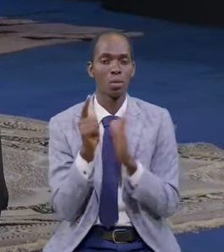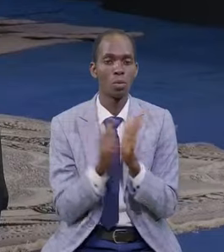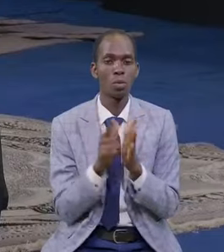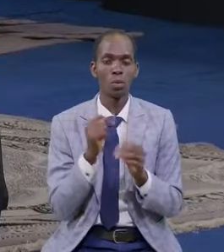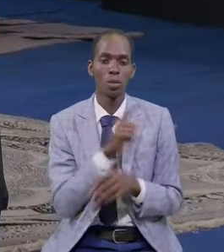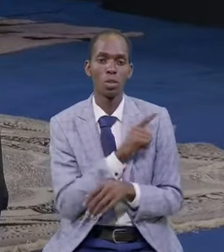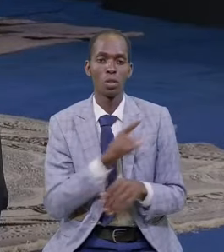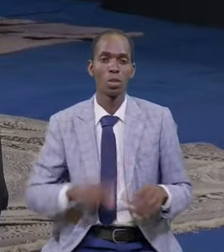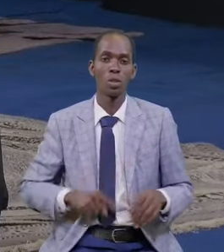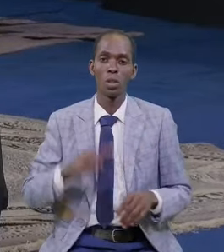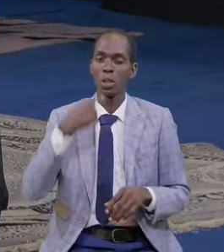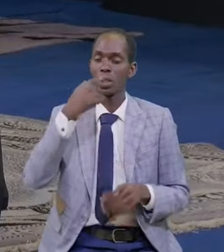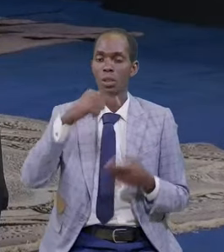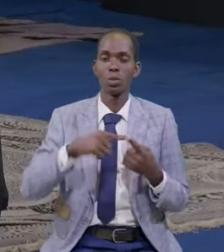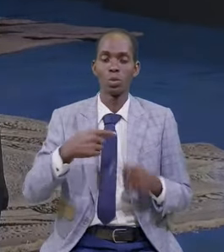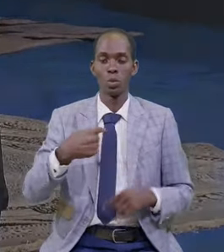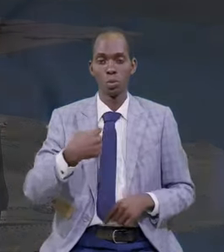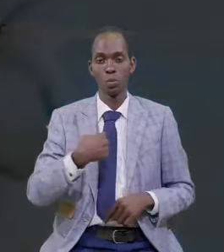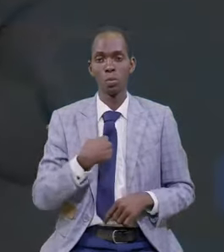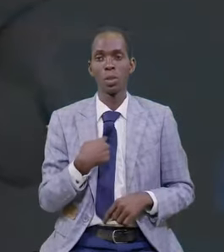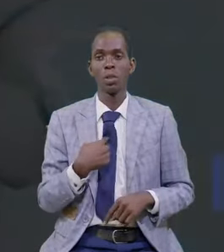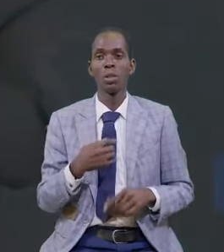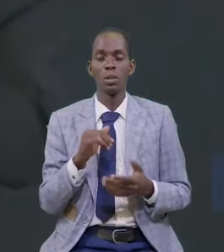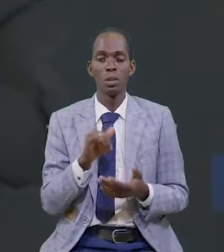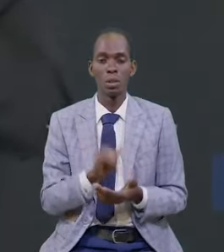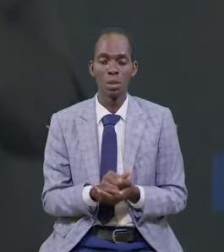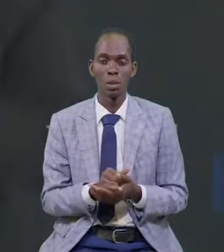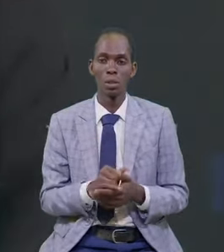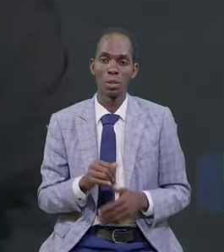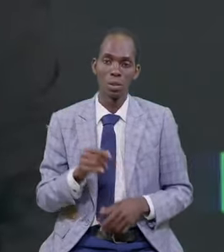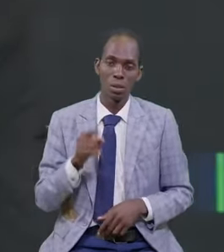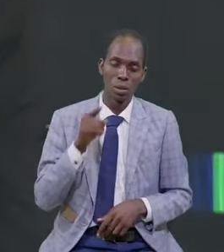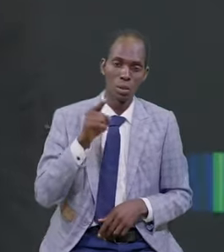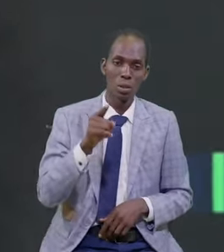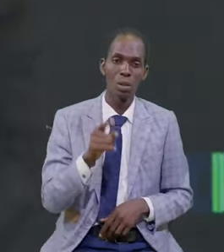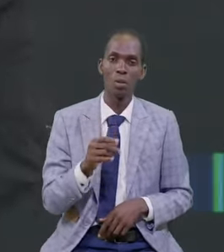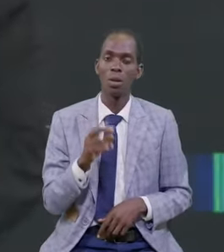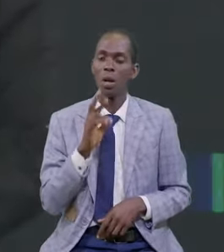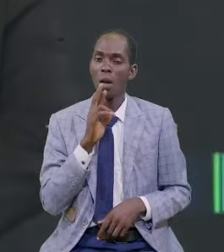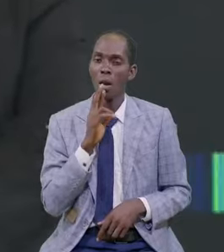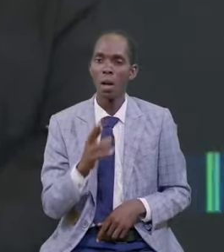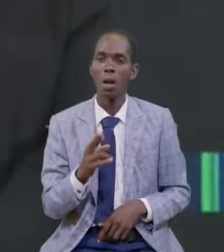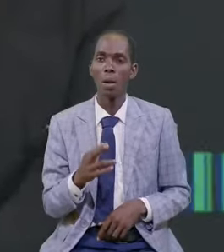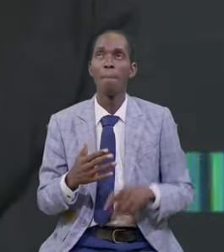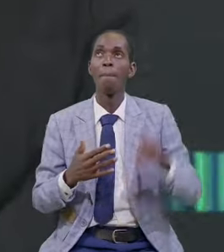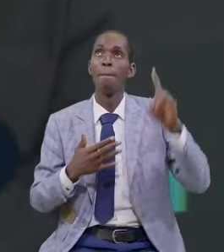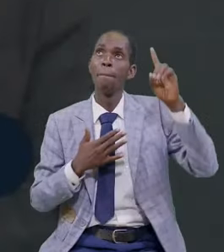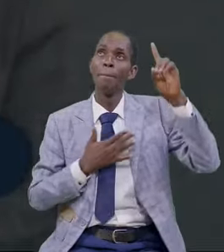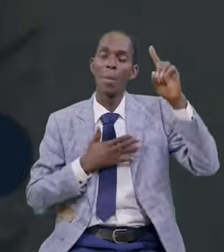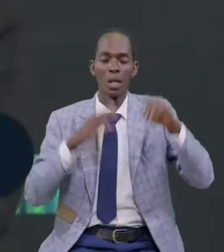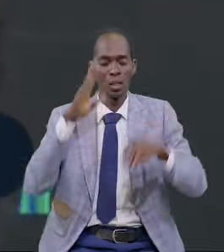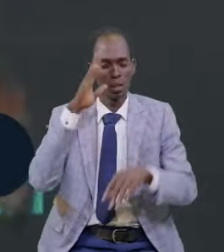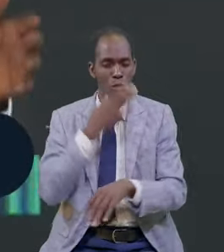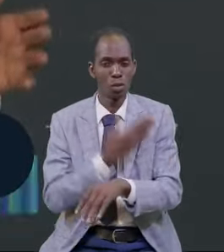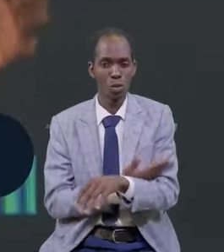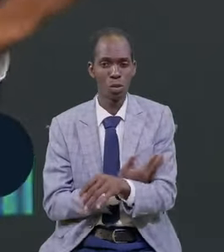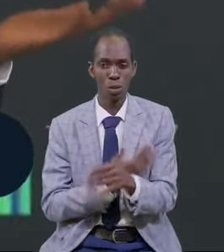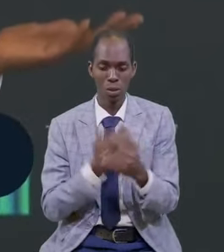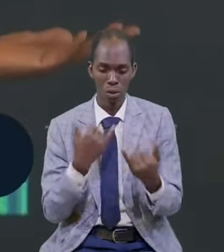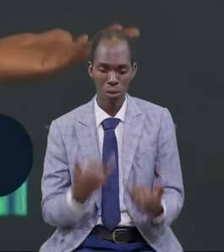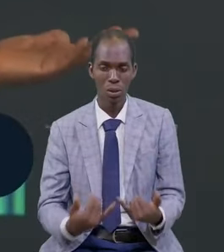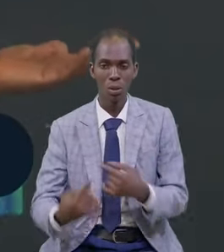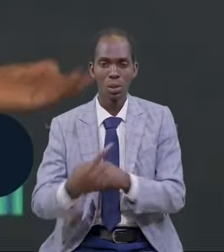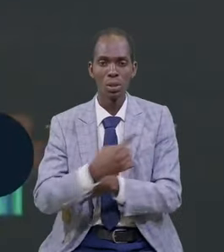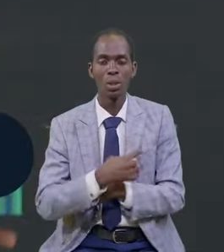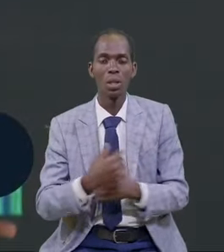thou art my son this day have th begotten thee